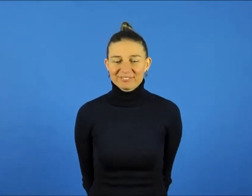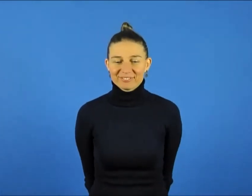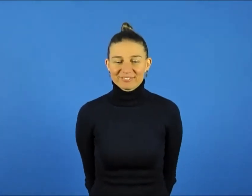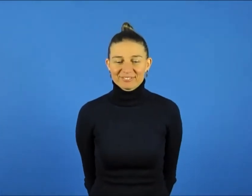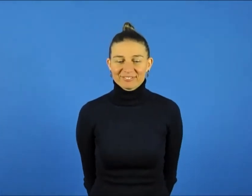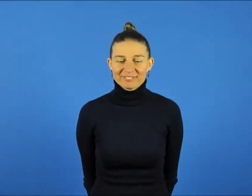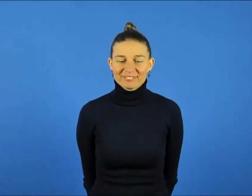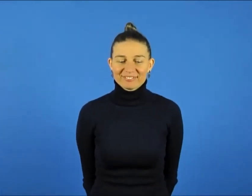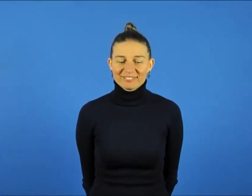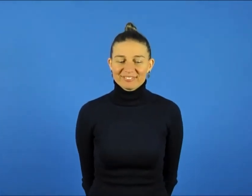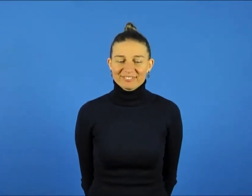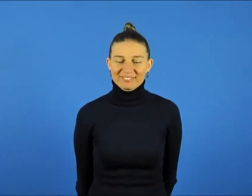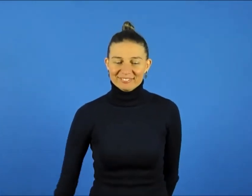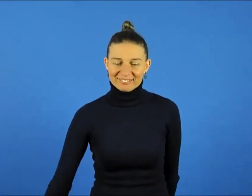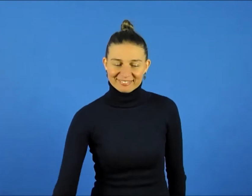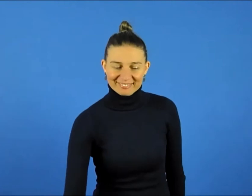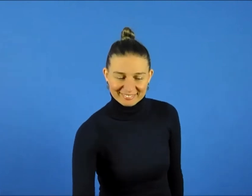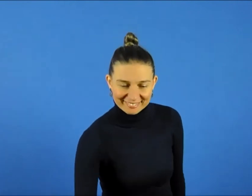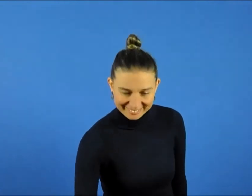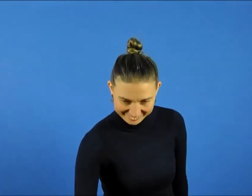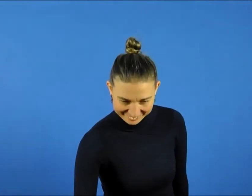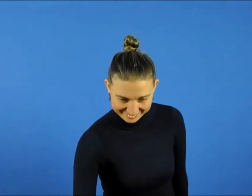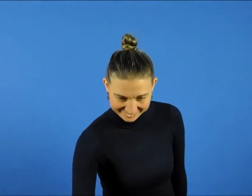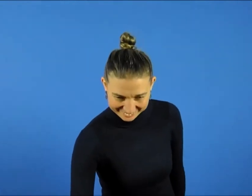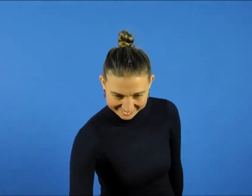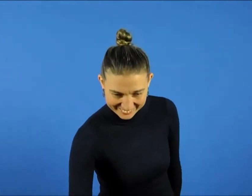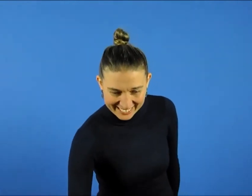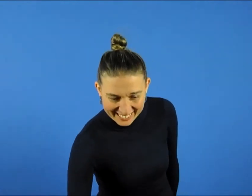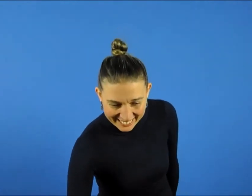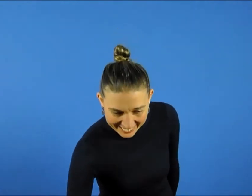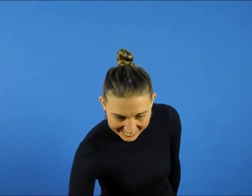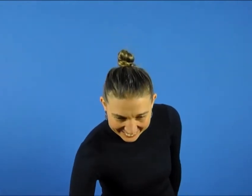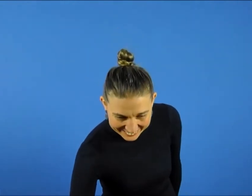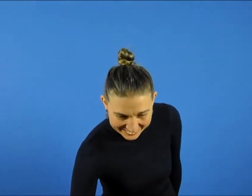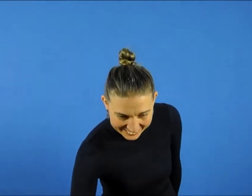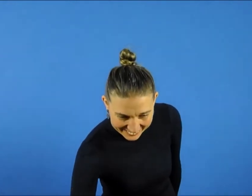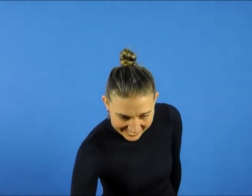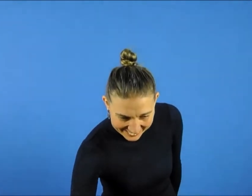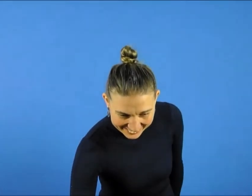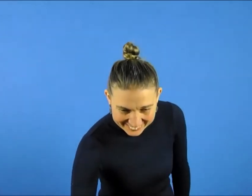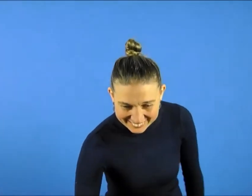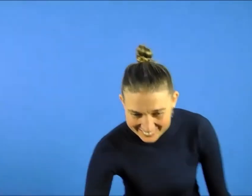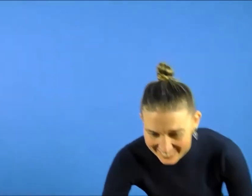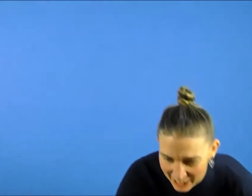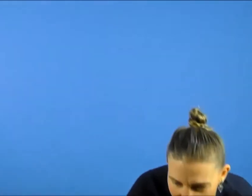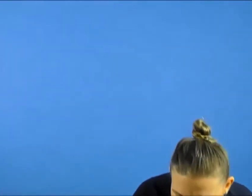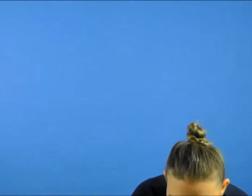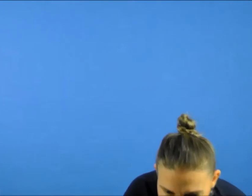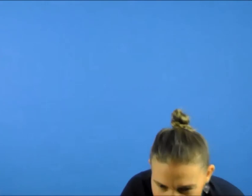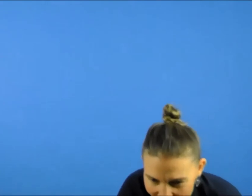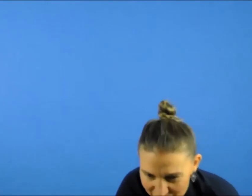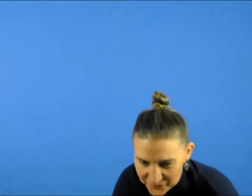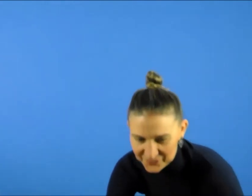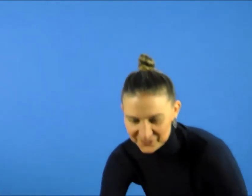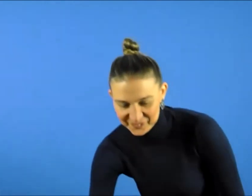Thank you very much. Thank you. With this, we can close the station. Bye. Thank you for joining us. Taken as all